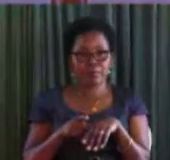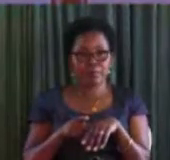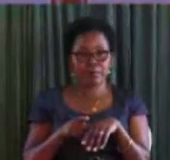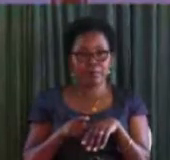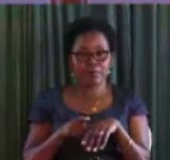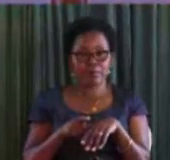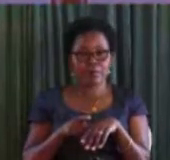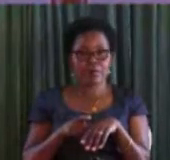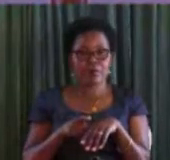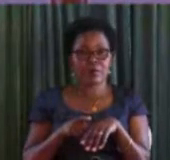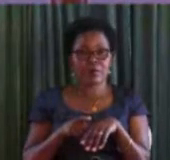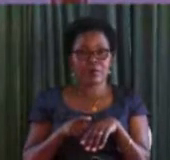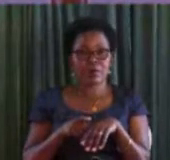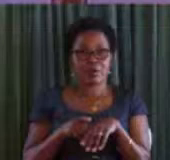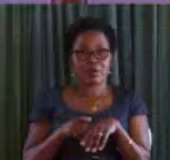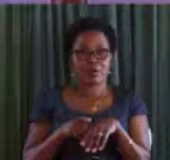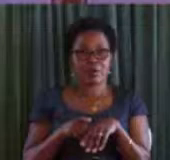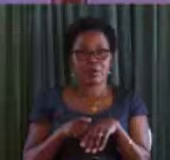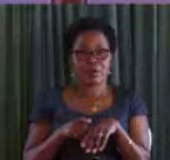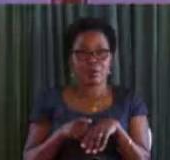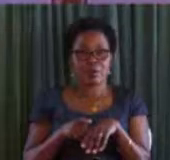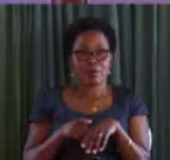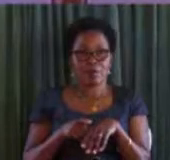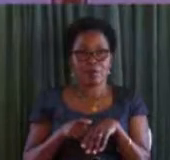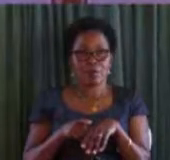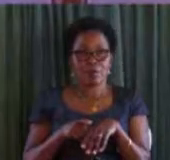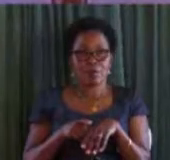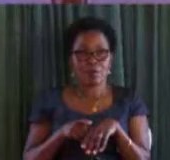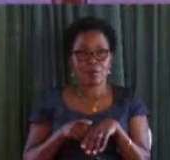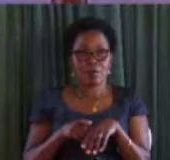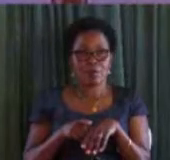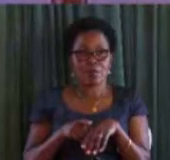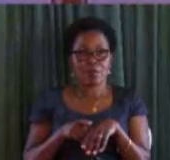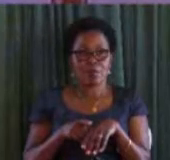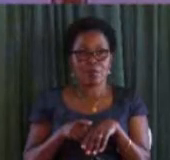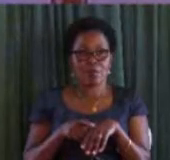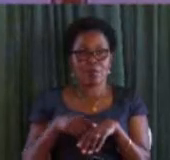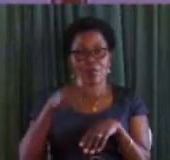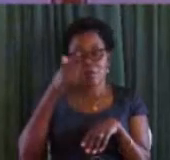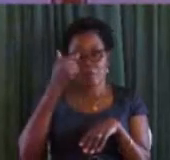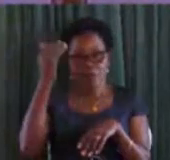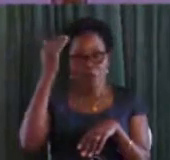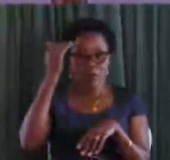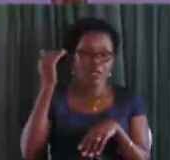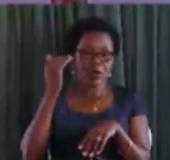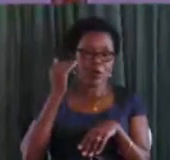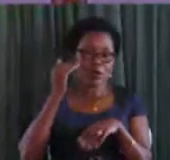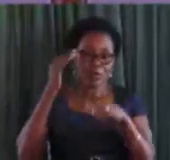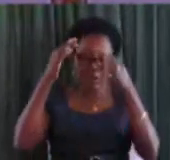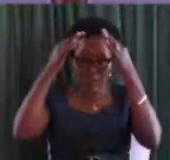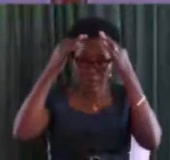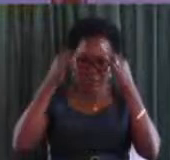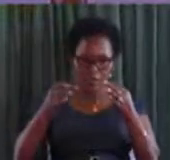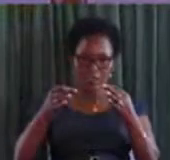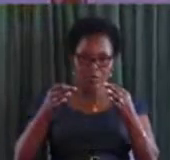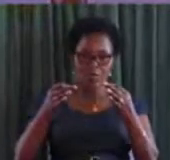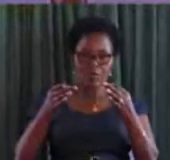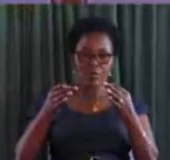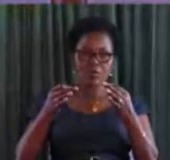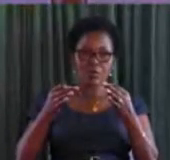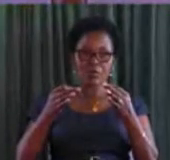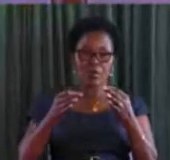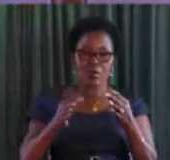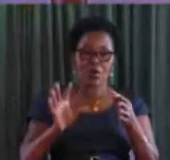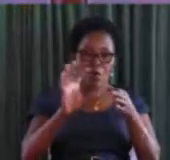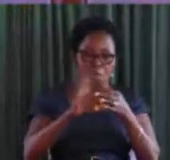the court being one whose decisions bind on the courts below it